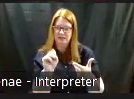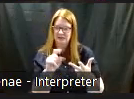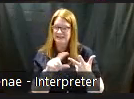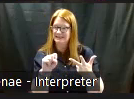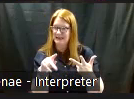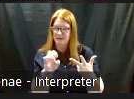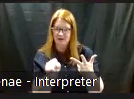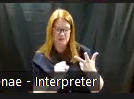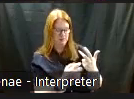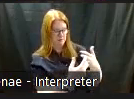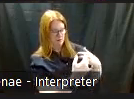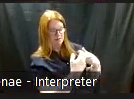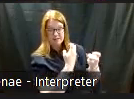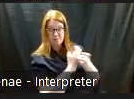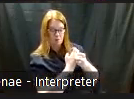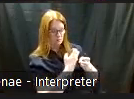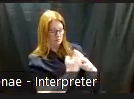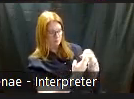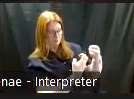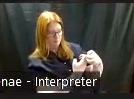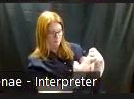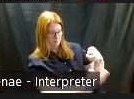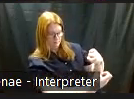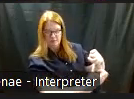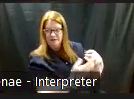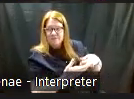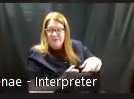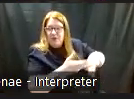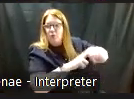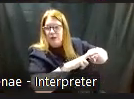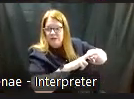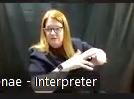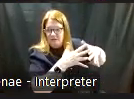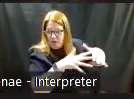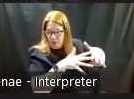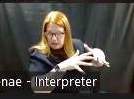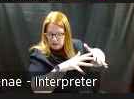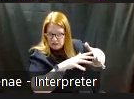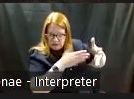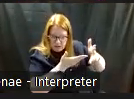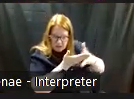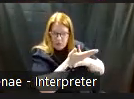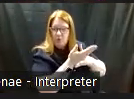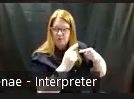stapes. These bones amplify or increase the sound vibrations and send them to the